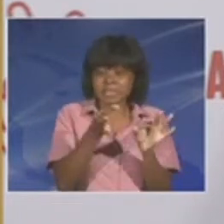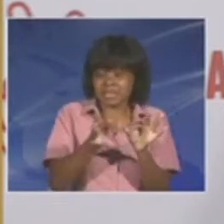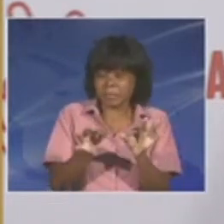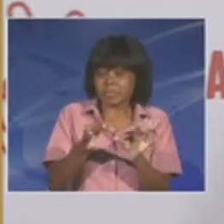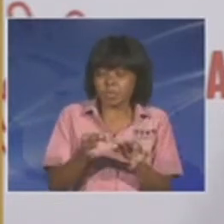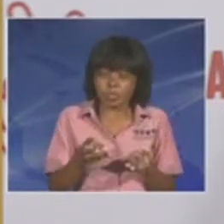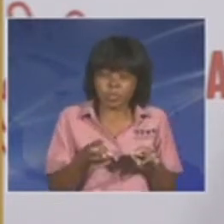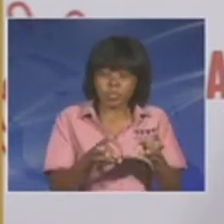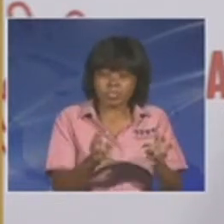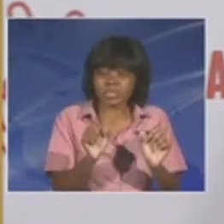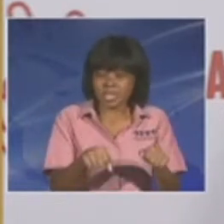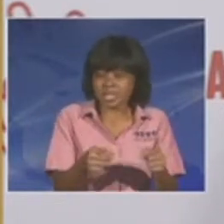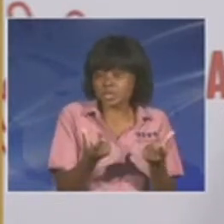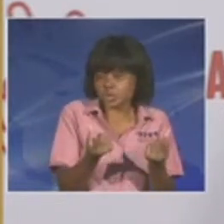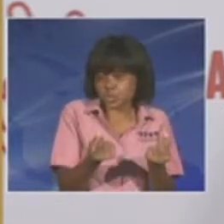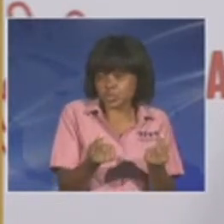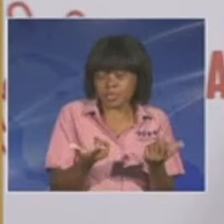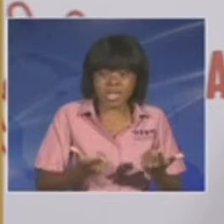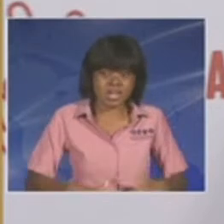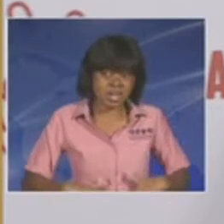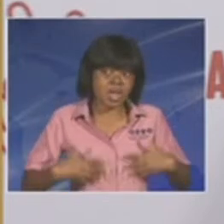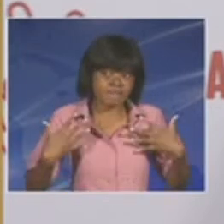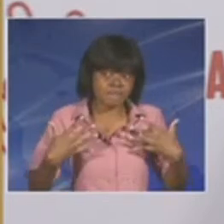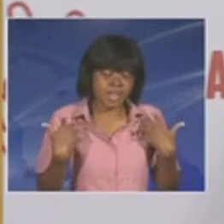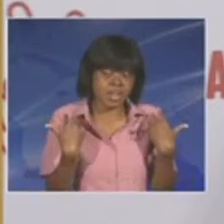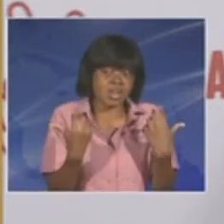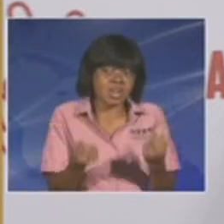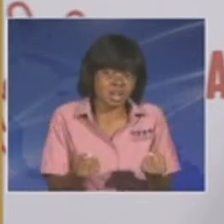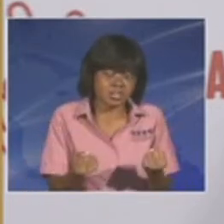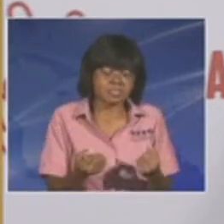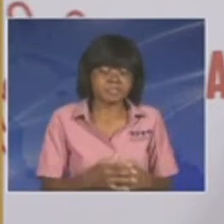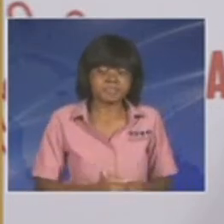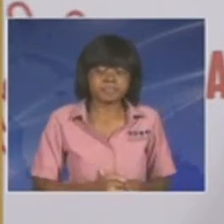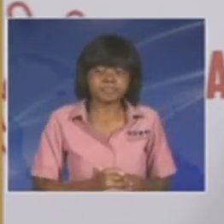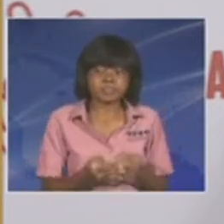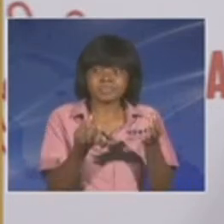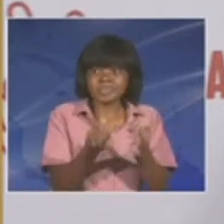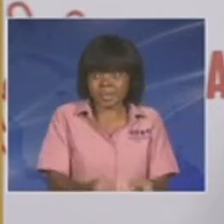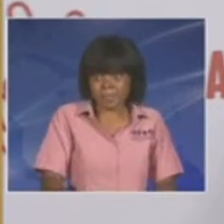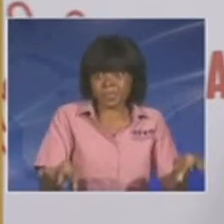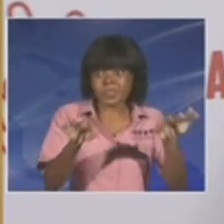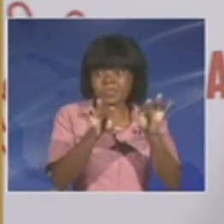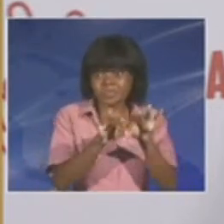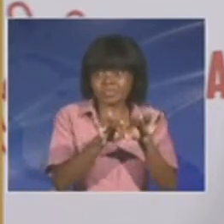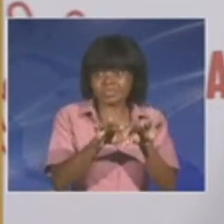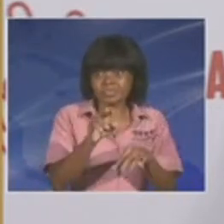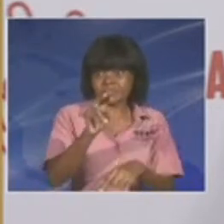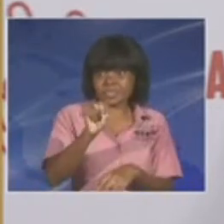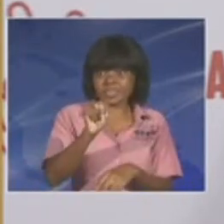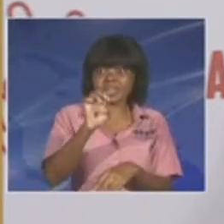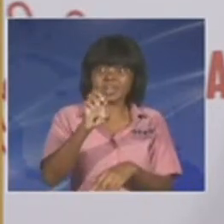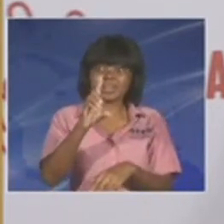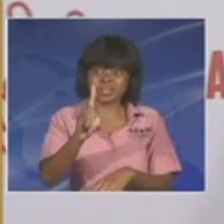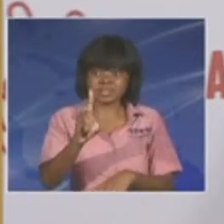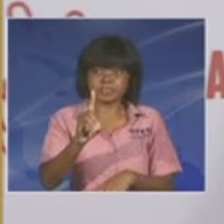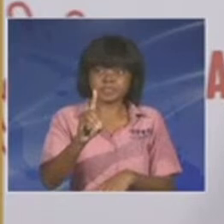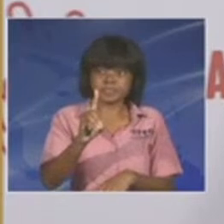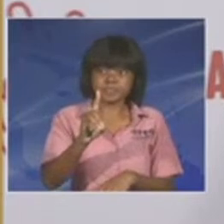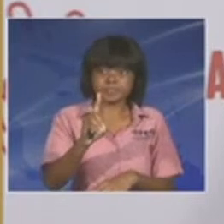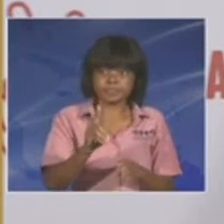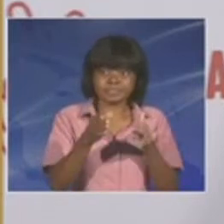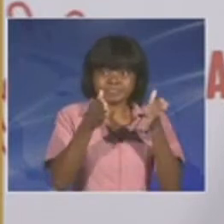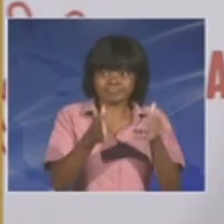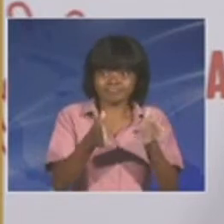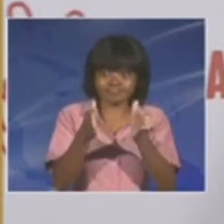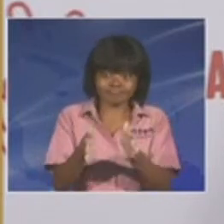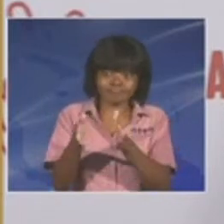life. The importance of the National NCD Management Agenda was made even more evident